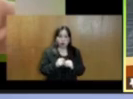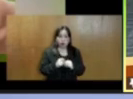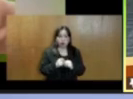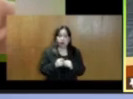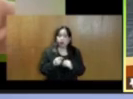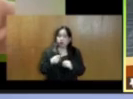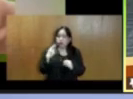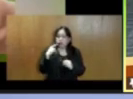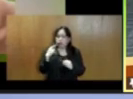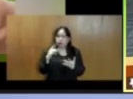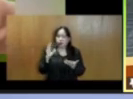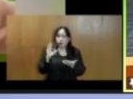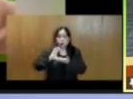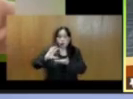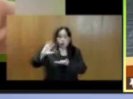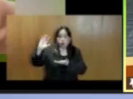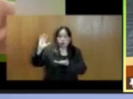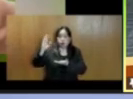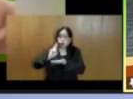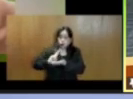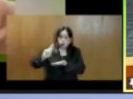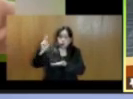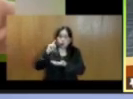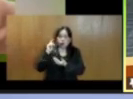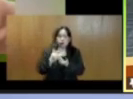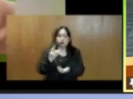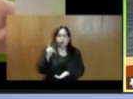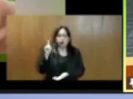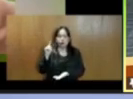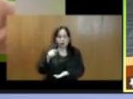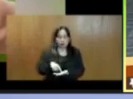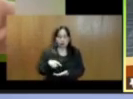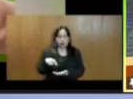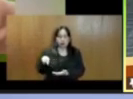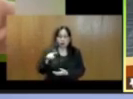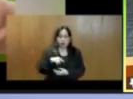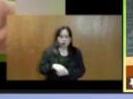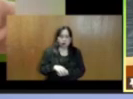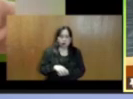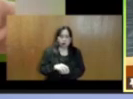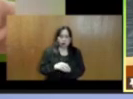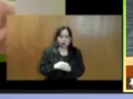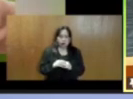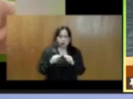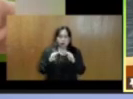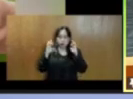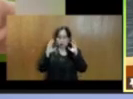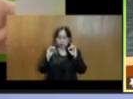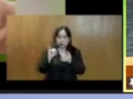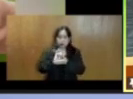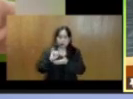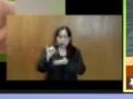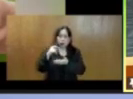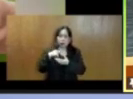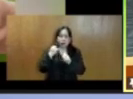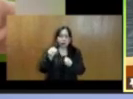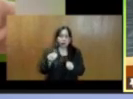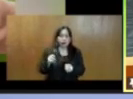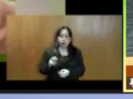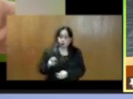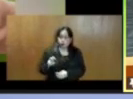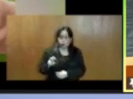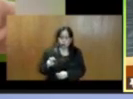higher education institutions, they're like close to 1,000 higher education institutions that actually offer tourism and